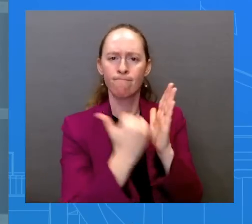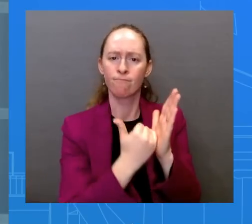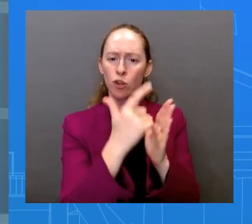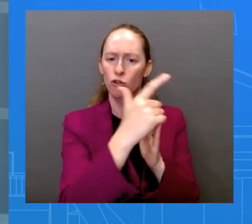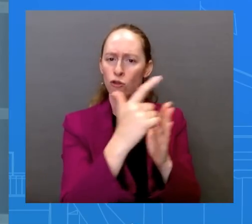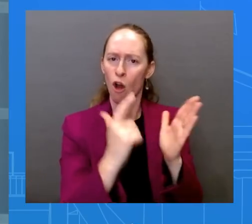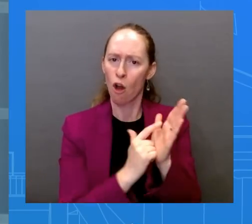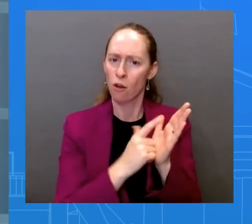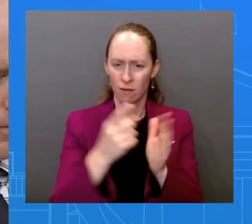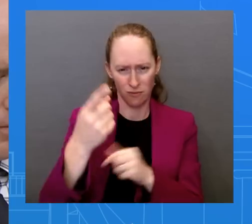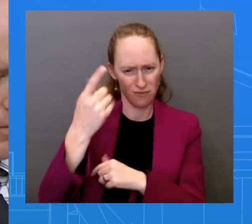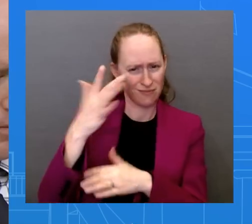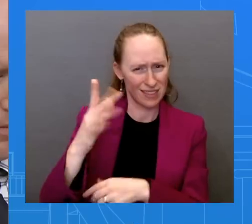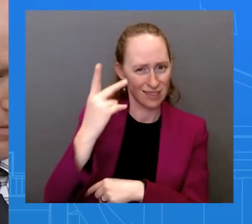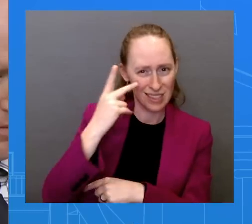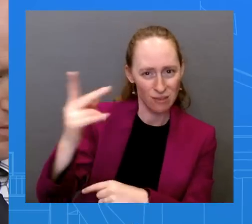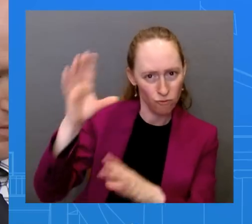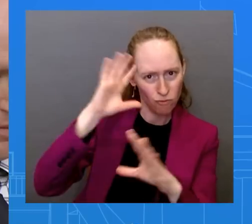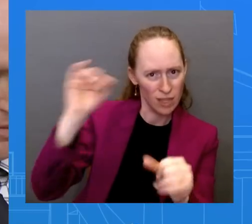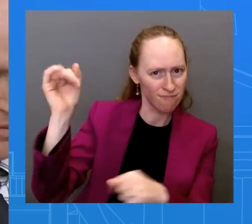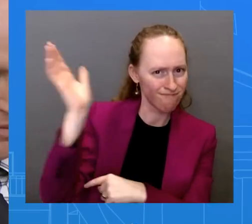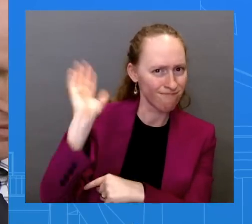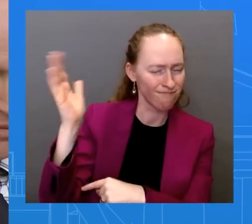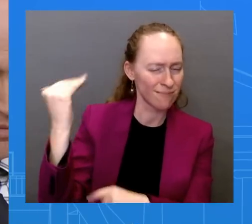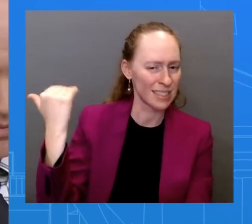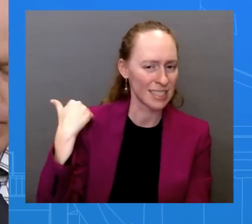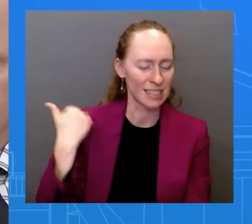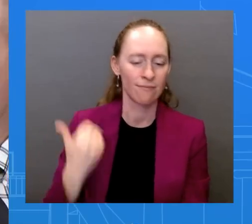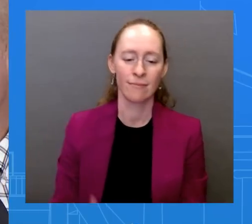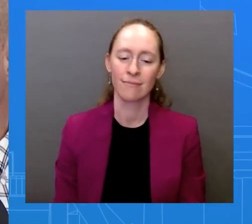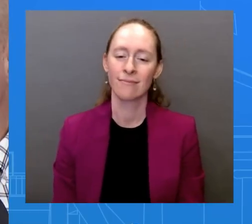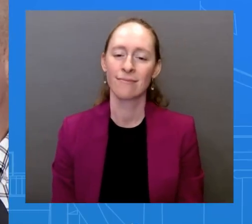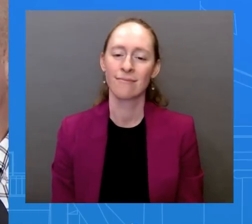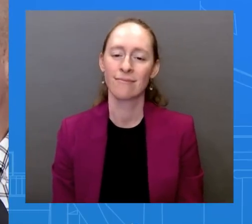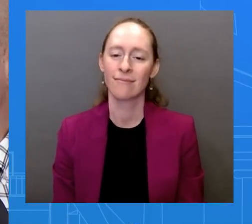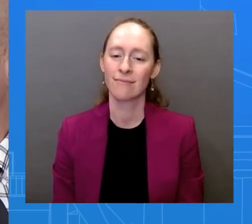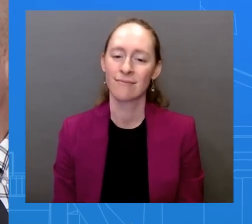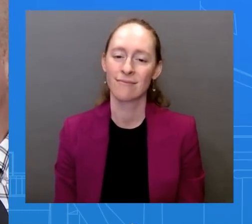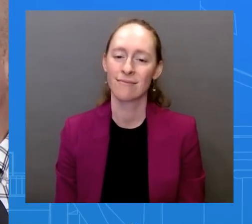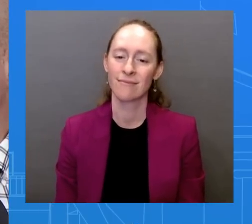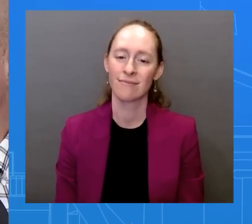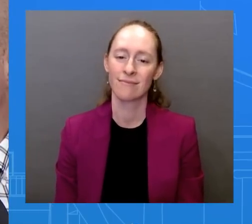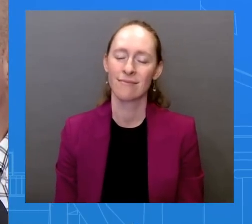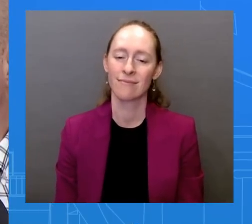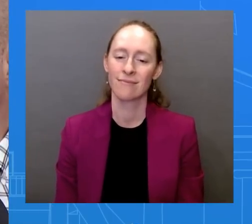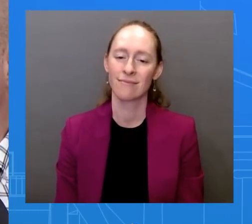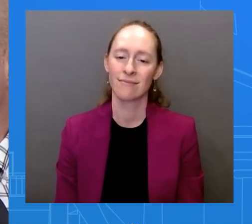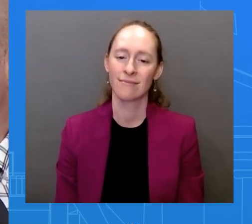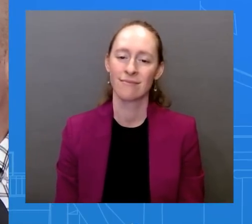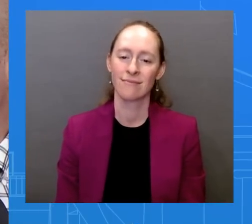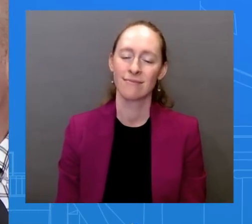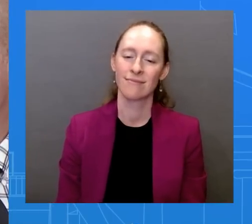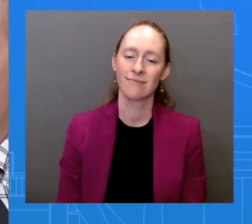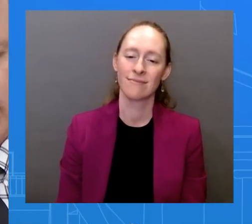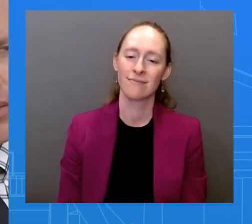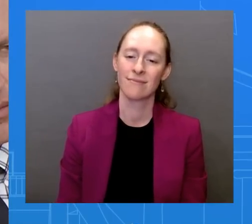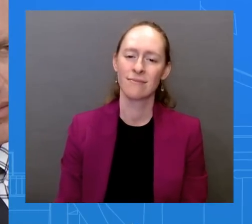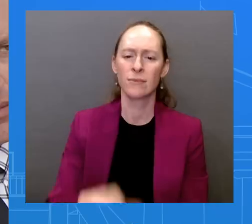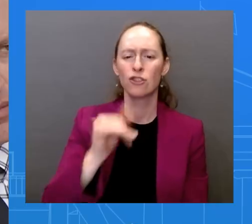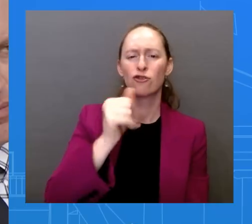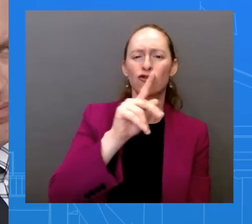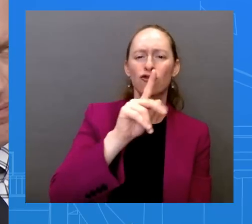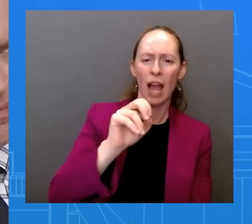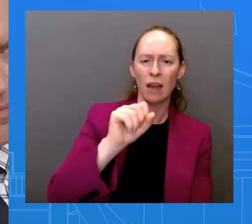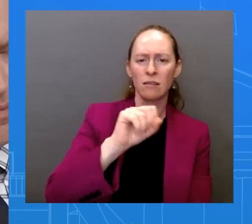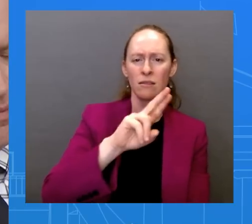just a few days ago. And with the warnings that we saw from Jake Sullivan, Tony Blinken, all of these figures yesterday about the catastrophic warnings that they say that they've